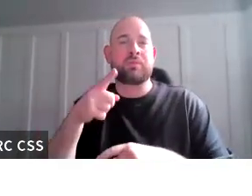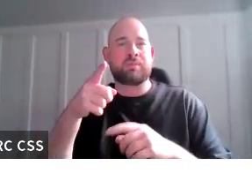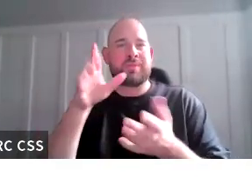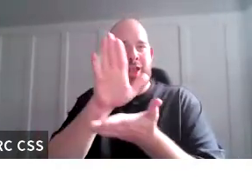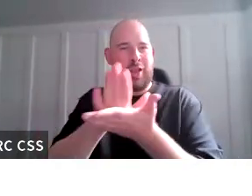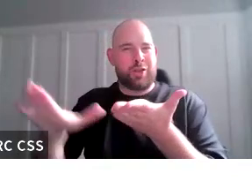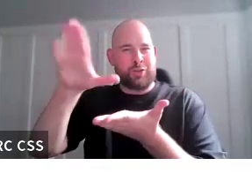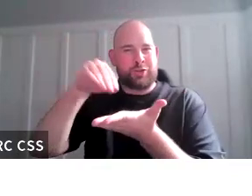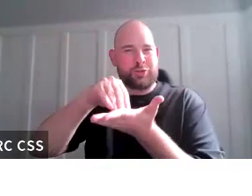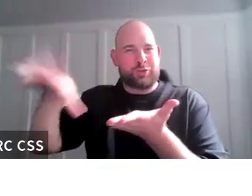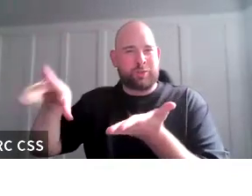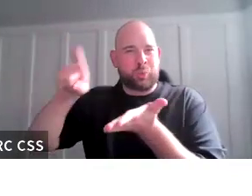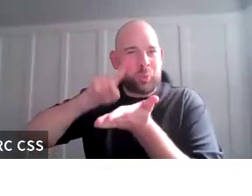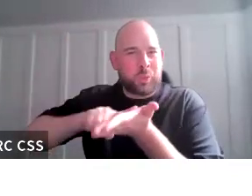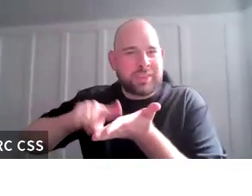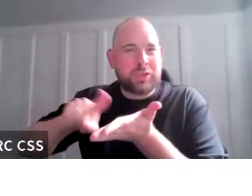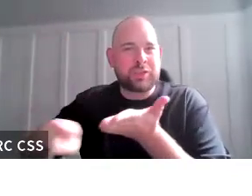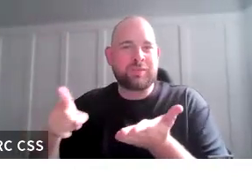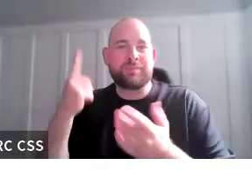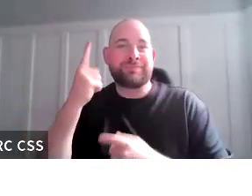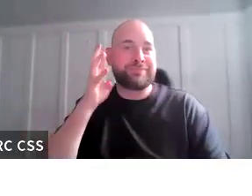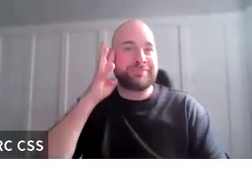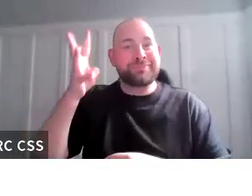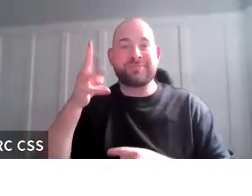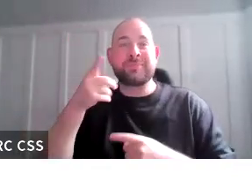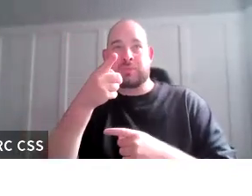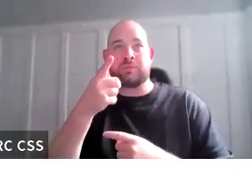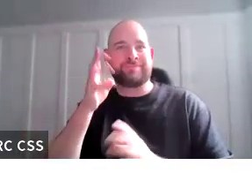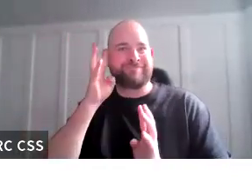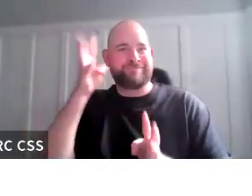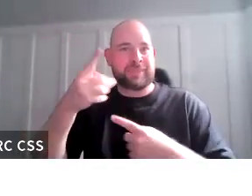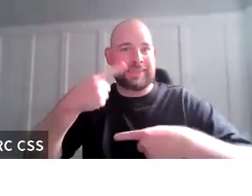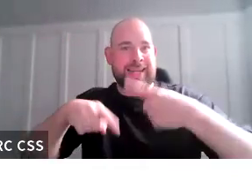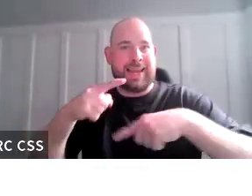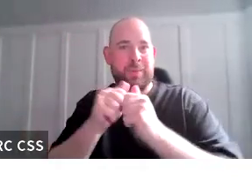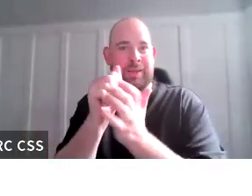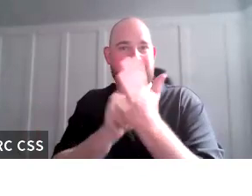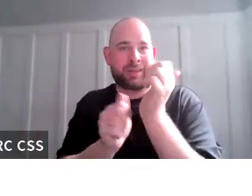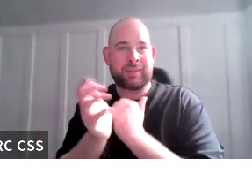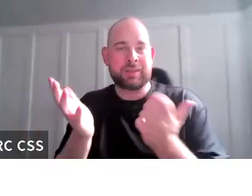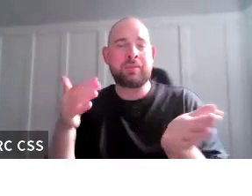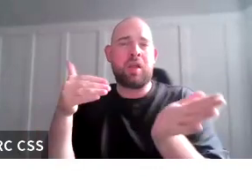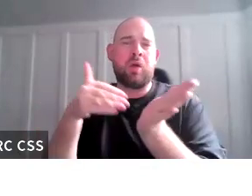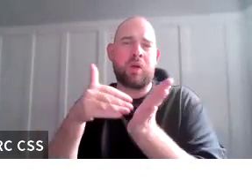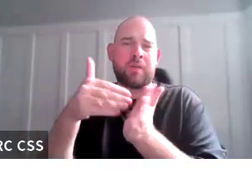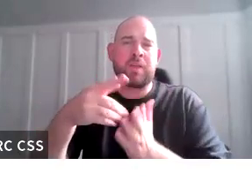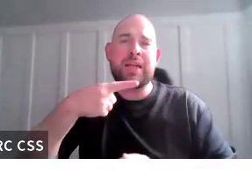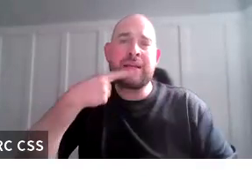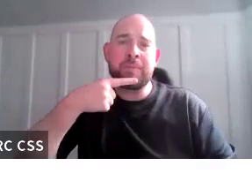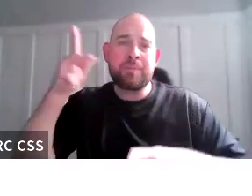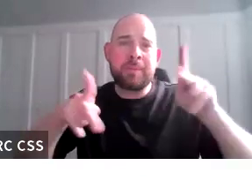is not new. This happened a few years ago. This was a college student who had a project and he created